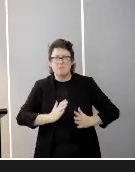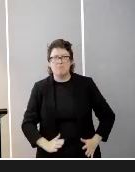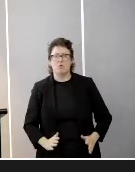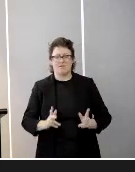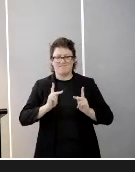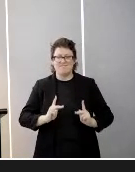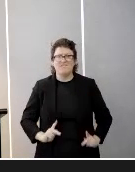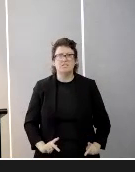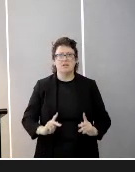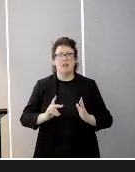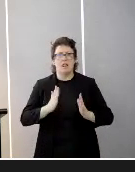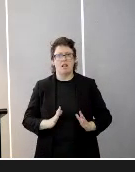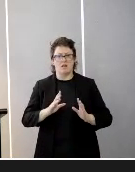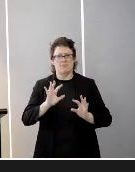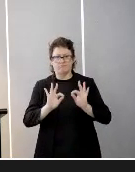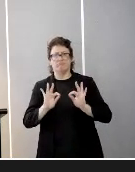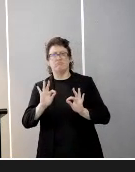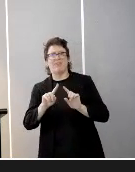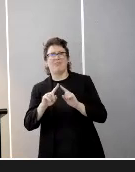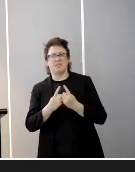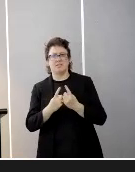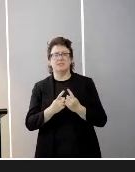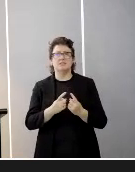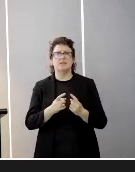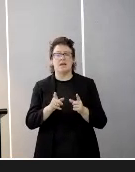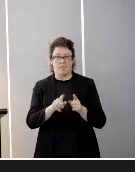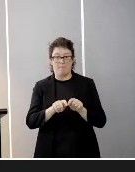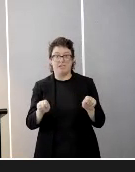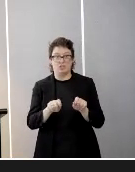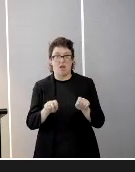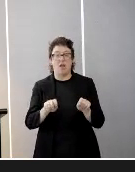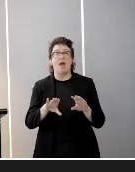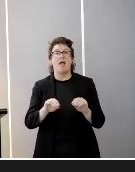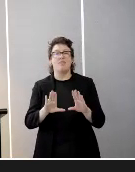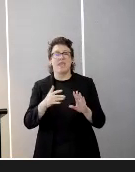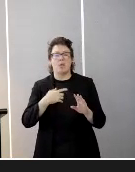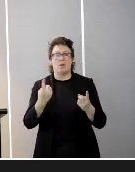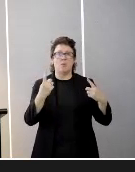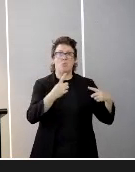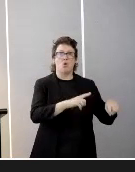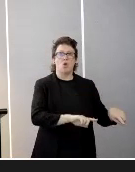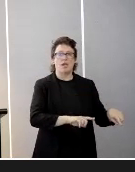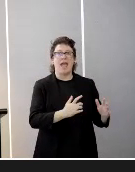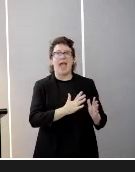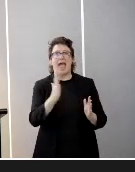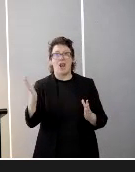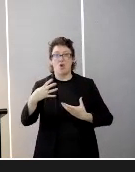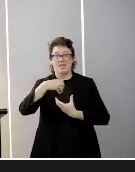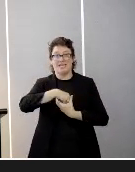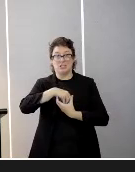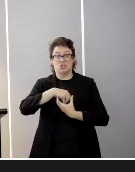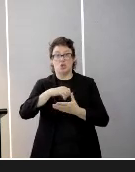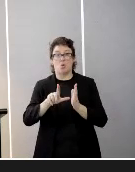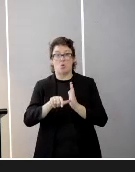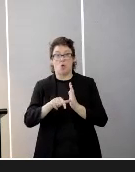physiological factors. And somehow from that we get an idea of how long someone's internal clock